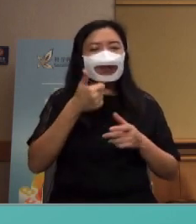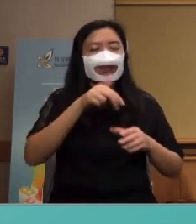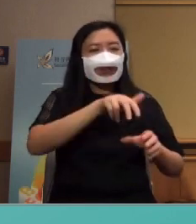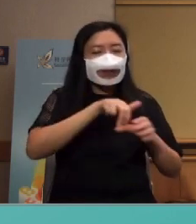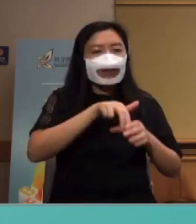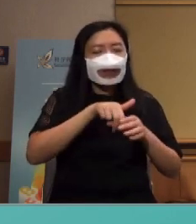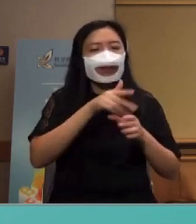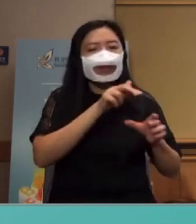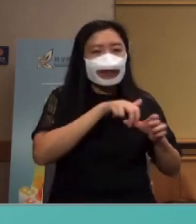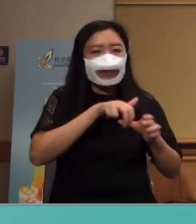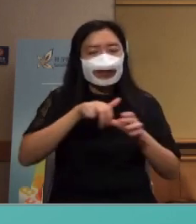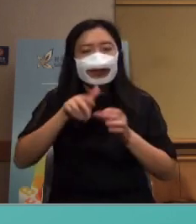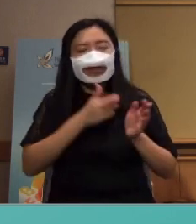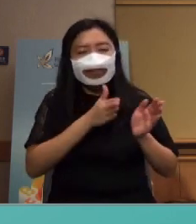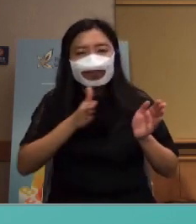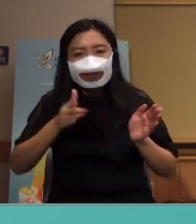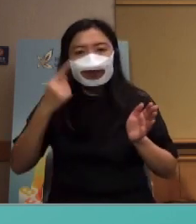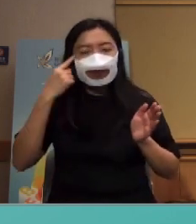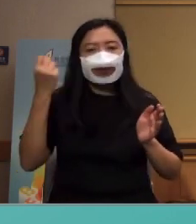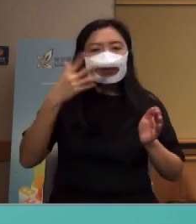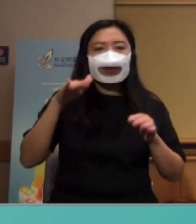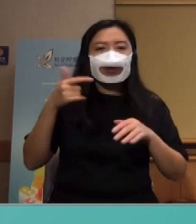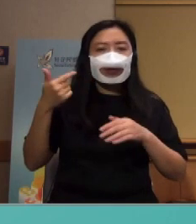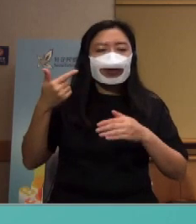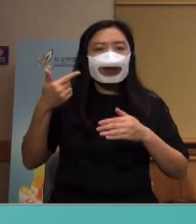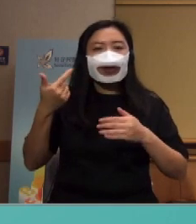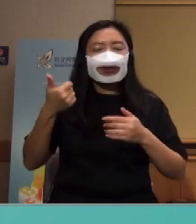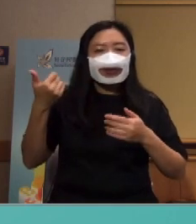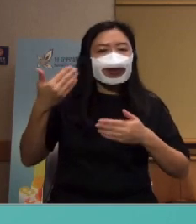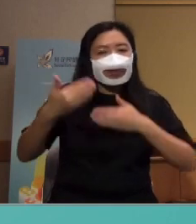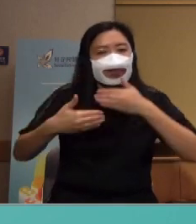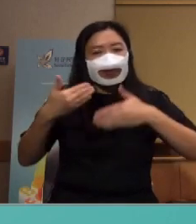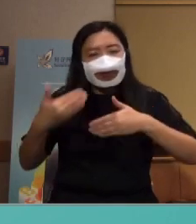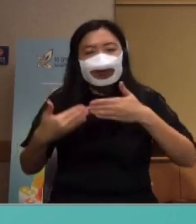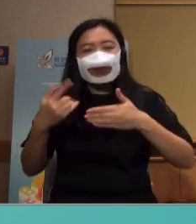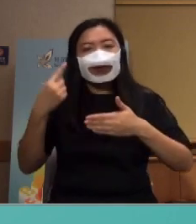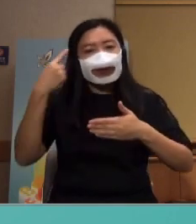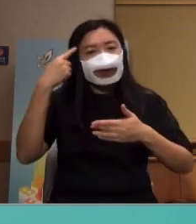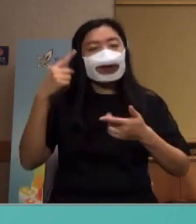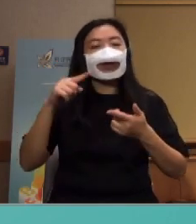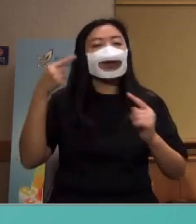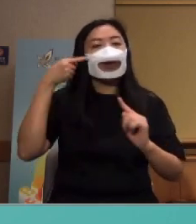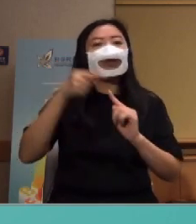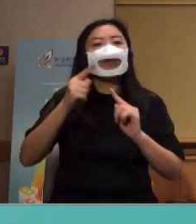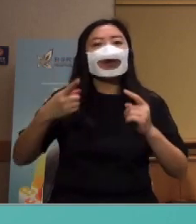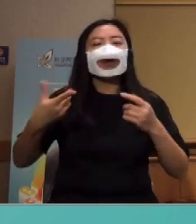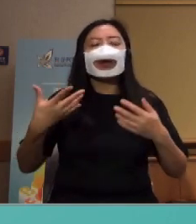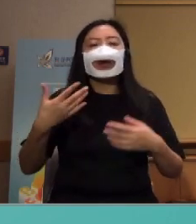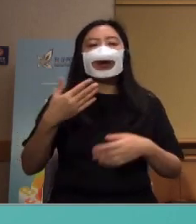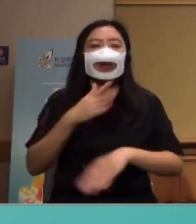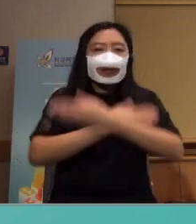we are doing inclusion every day. Our impact, social impact is making the world better, more